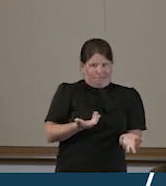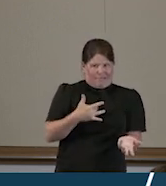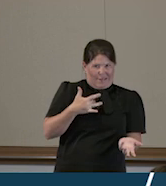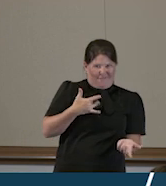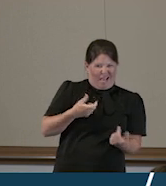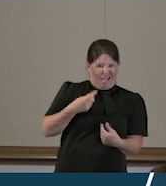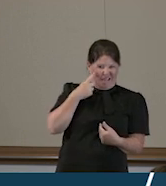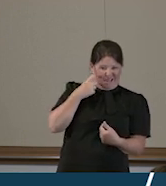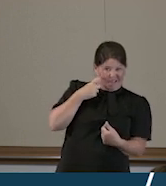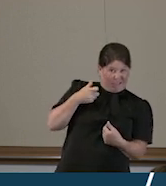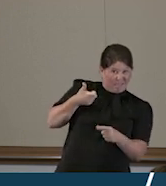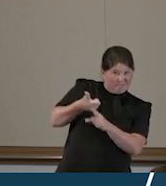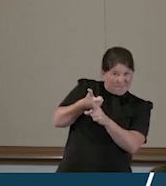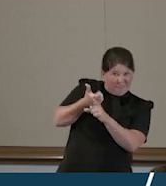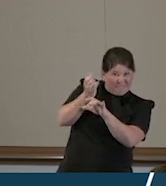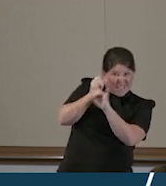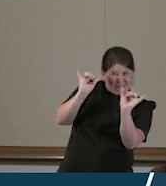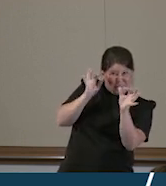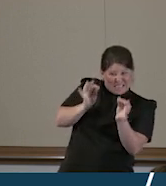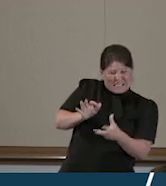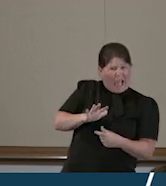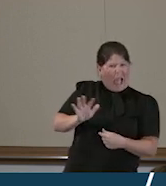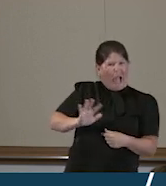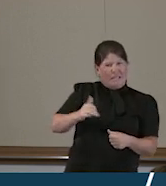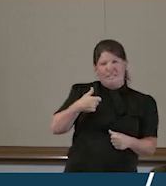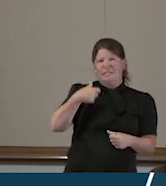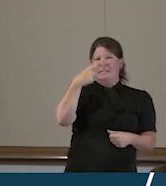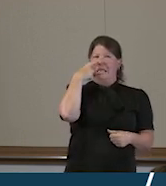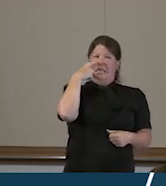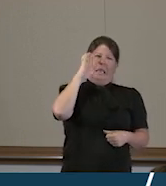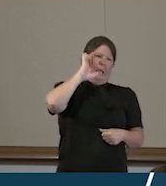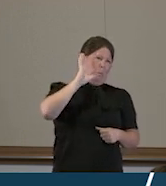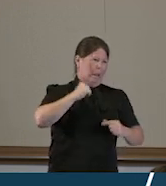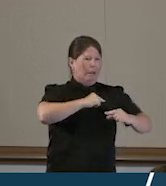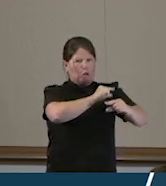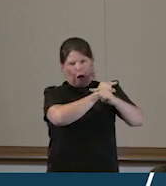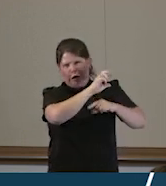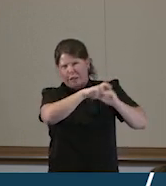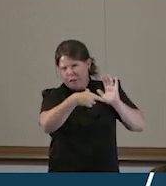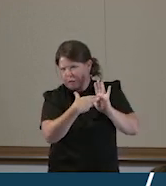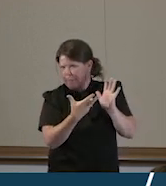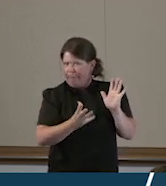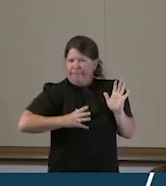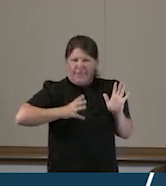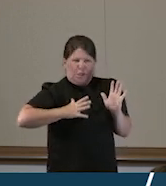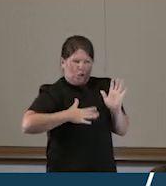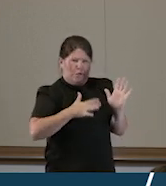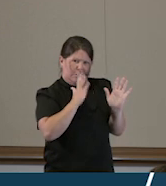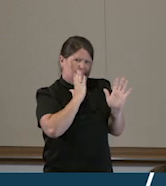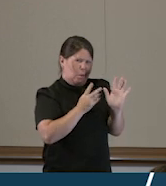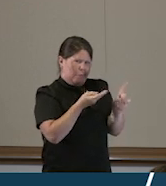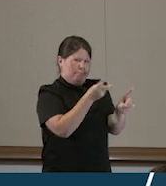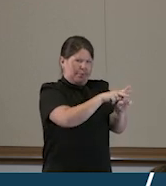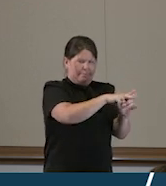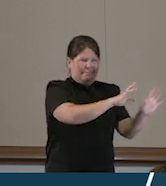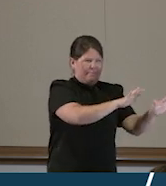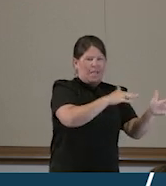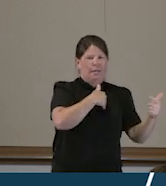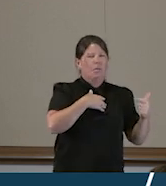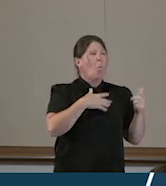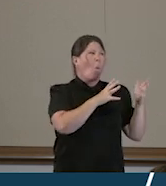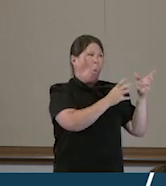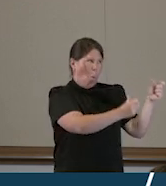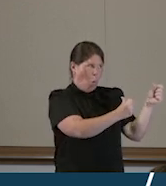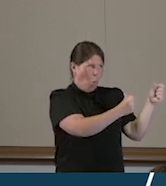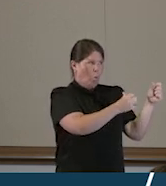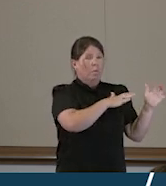I'm skeptical, we looked at guardianship, I have an appointment with an attorney, all these things, right? And then they come to me and